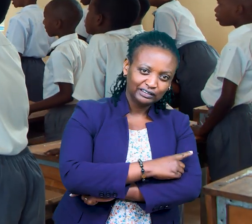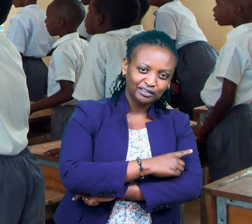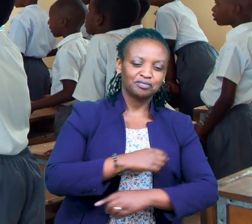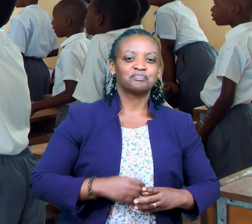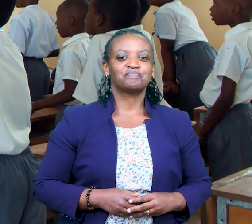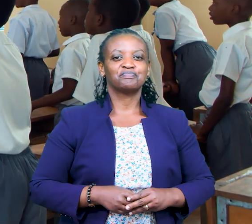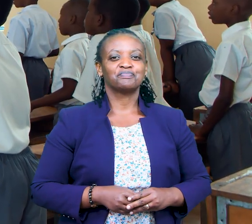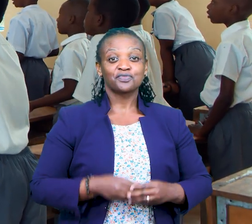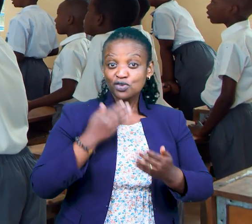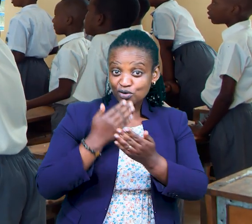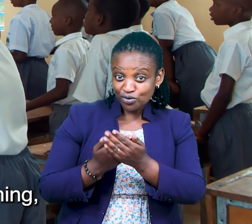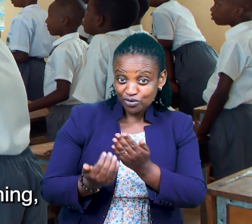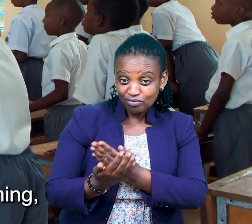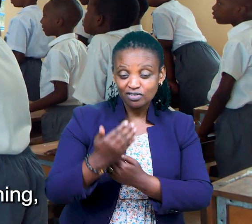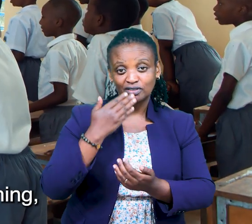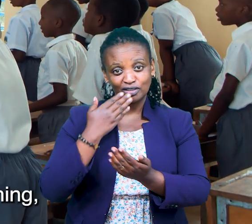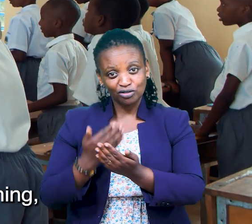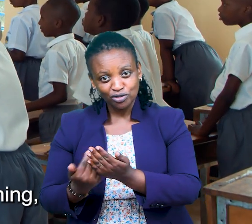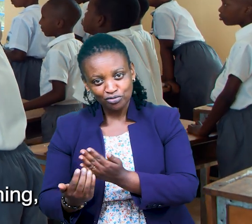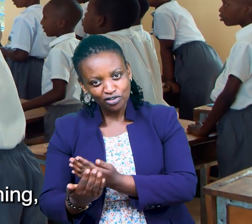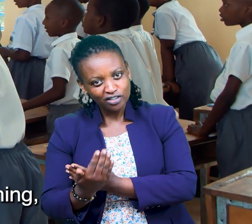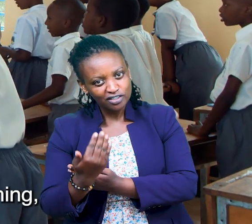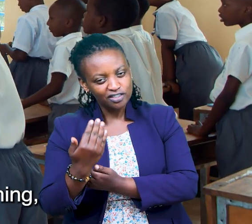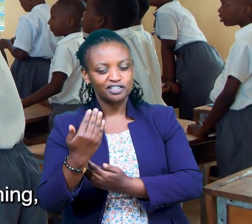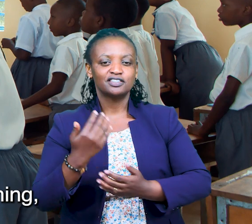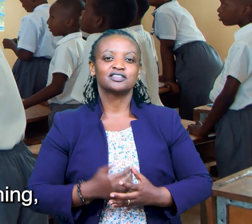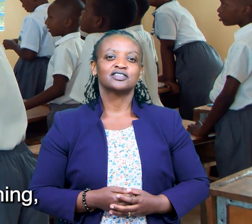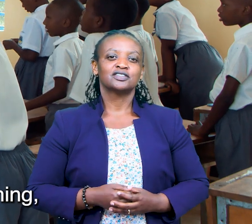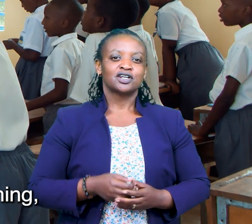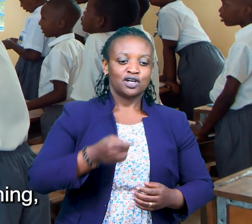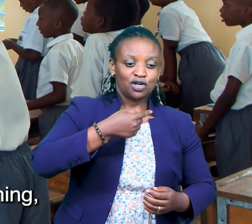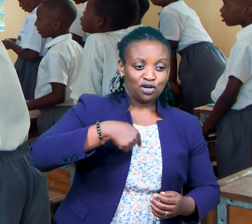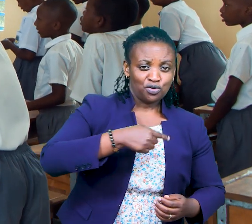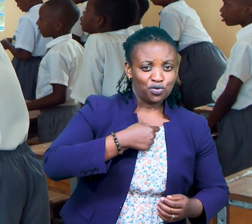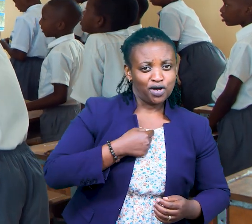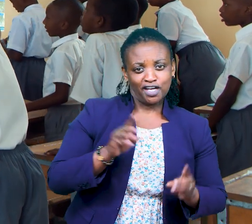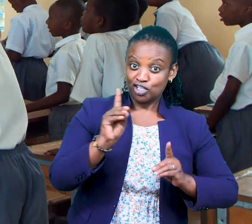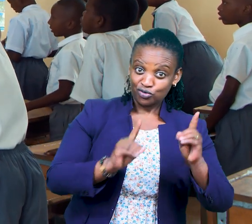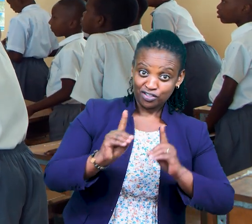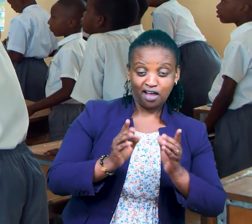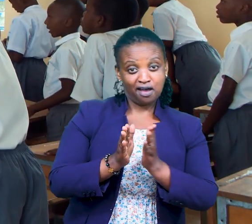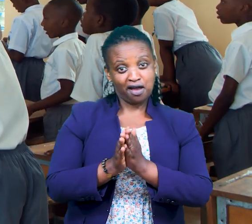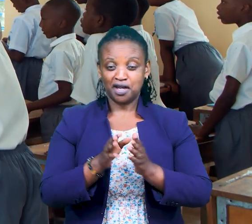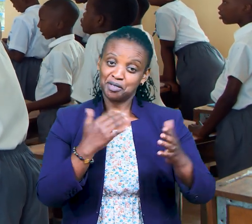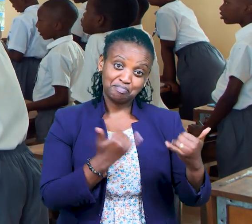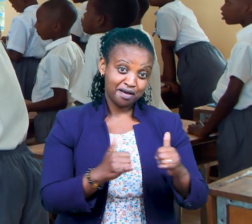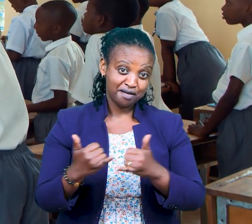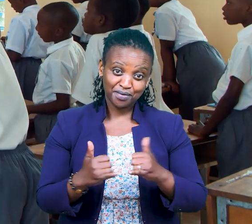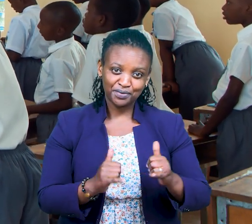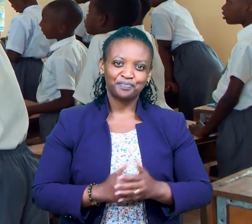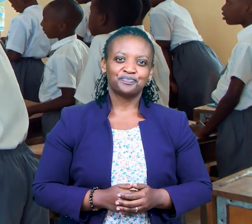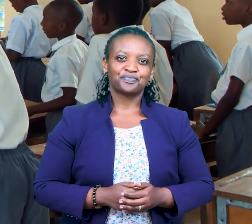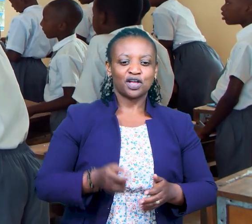lovely day. Good morning, good morning, good morning. We are to dance